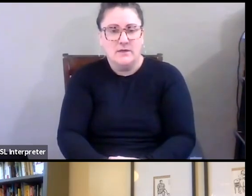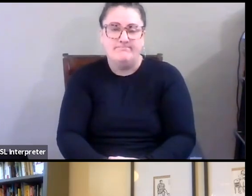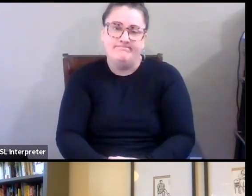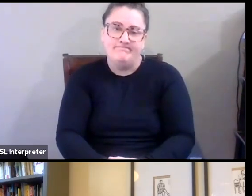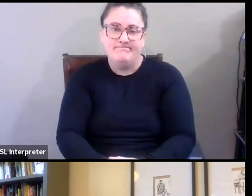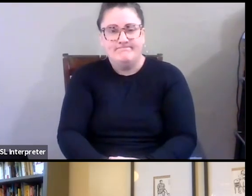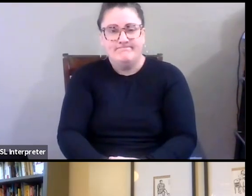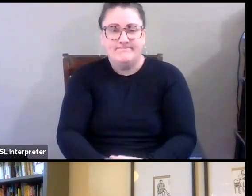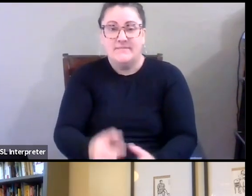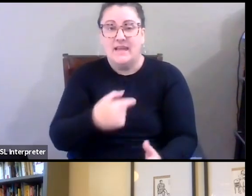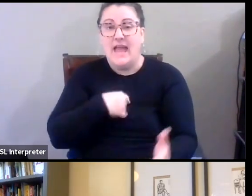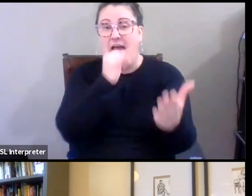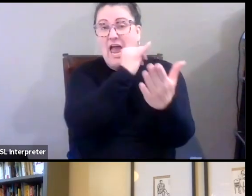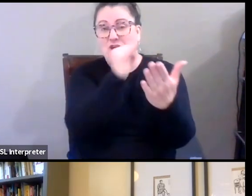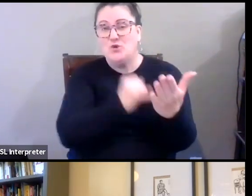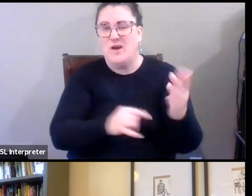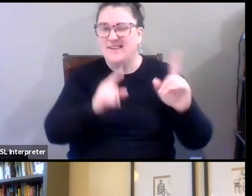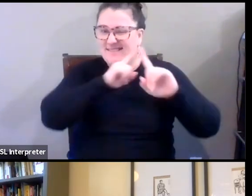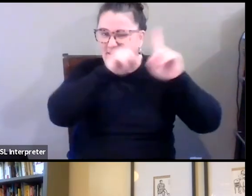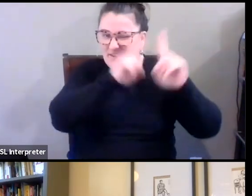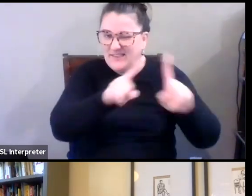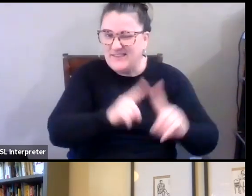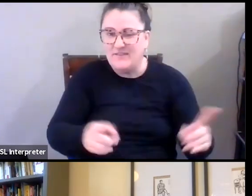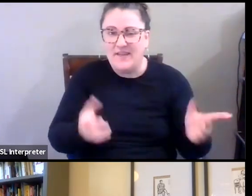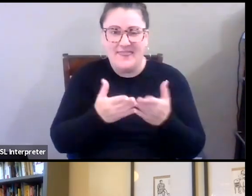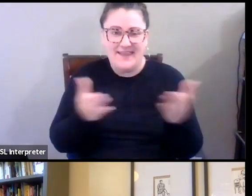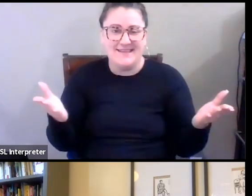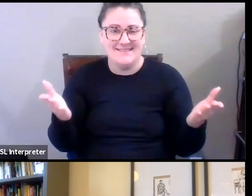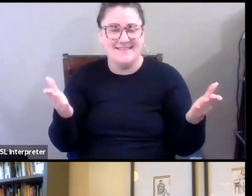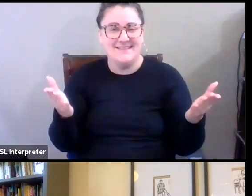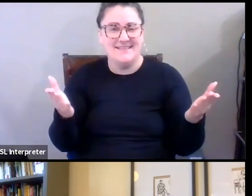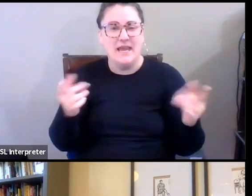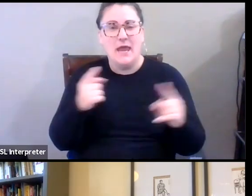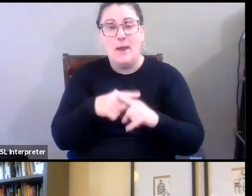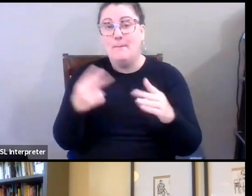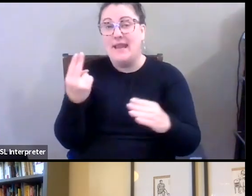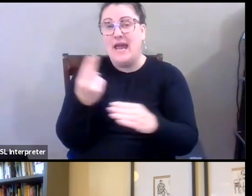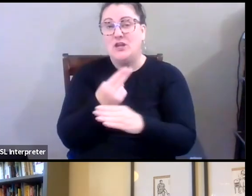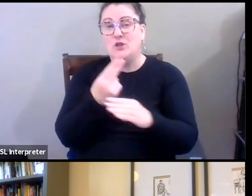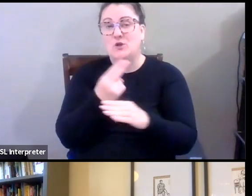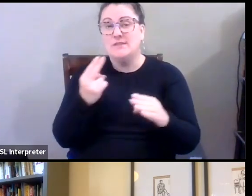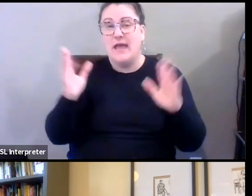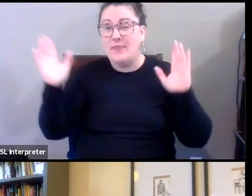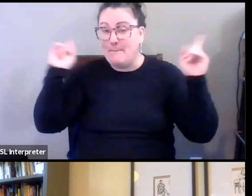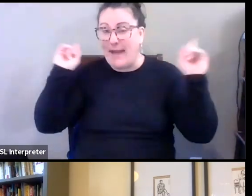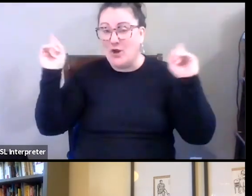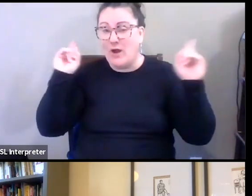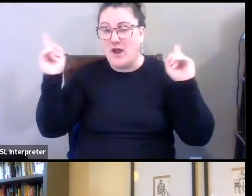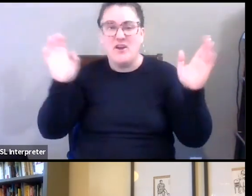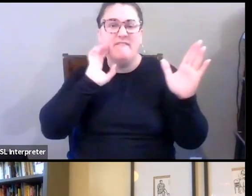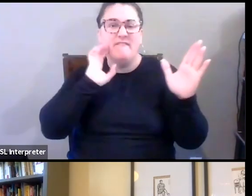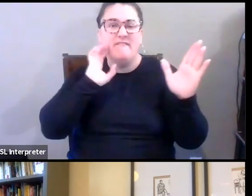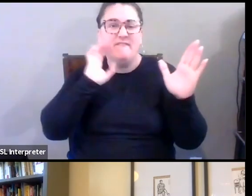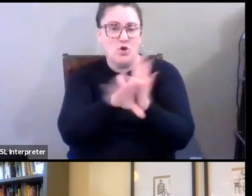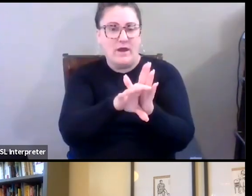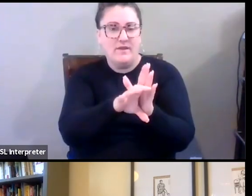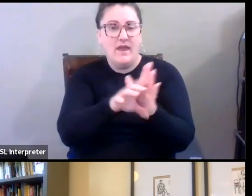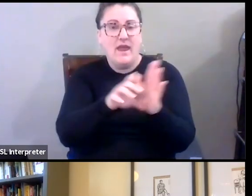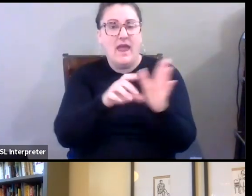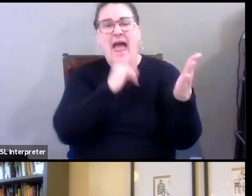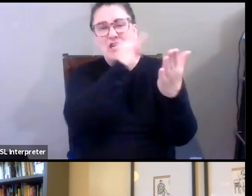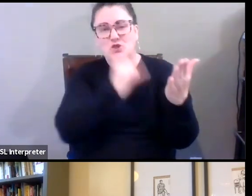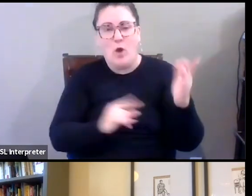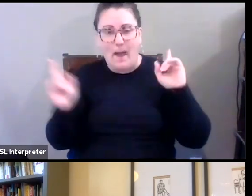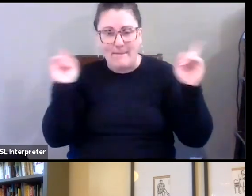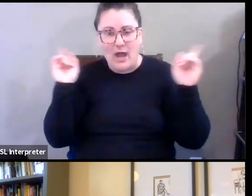I draw all sorts of things. But I use, the backgrounds I use are always photographic. I can draw backgrounds. The